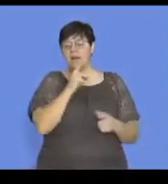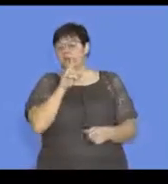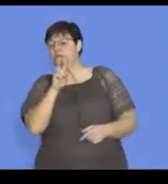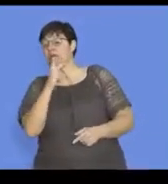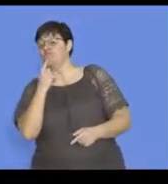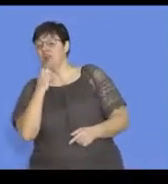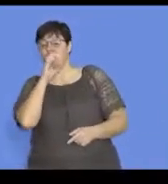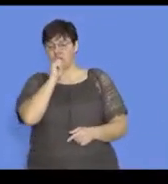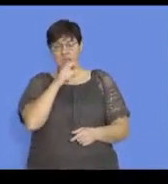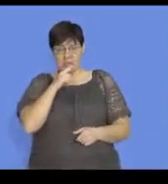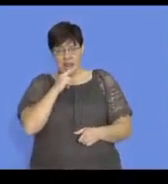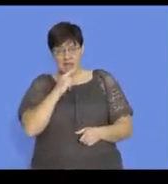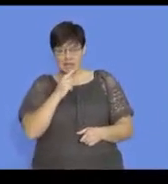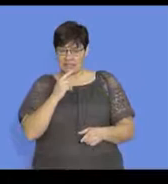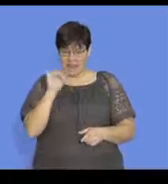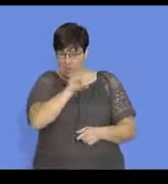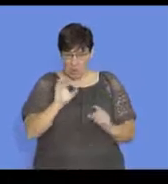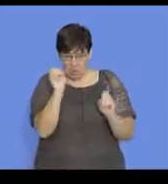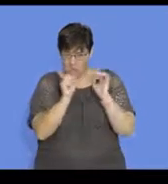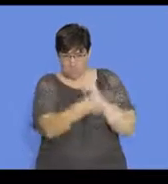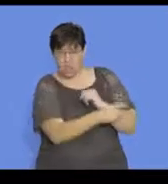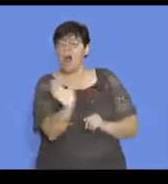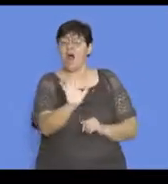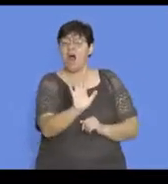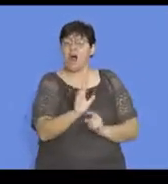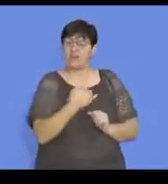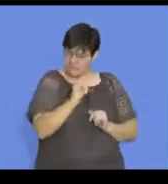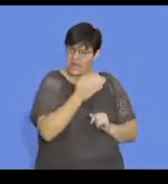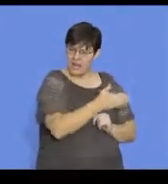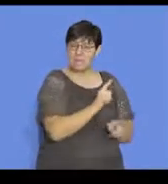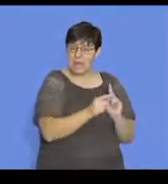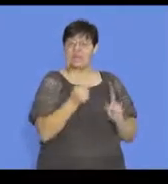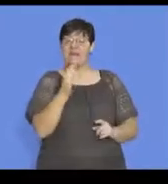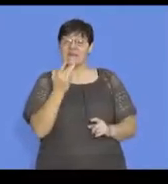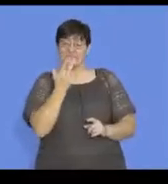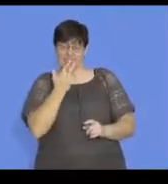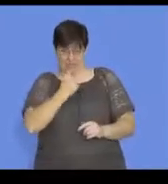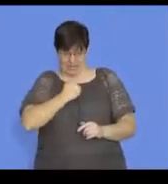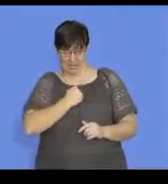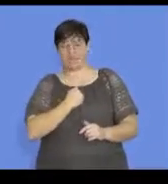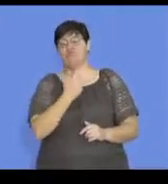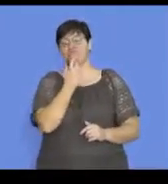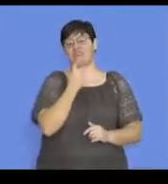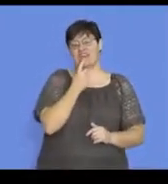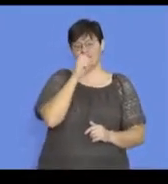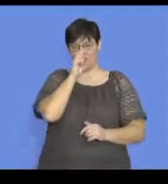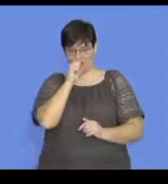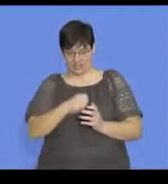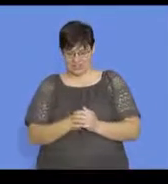red and the orange tend to be a favorite for the birds. Also, these flowers must be open during the